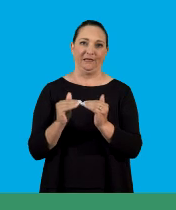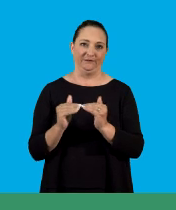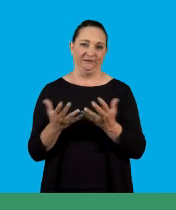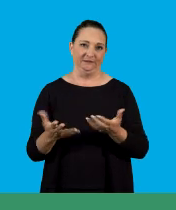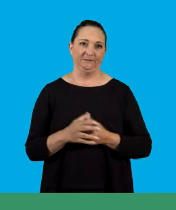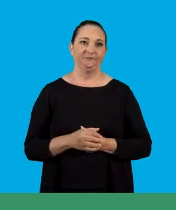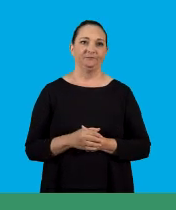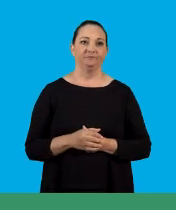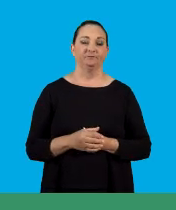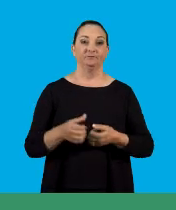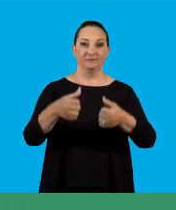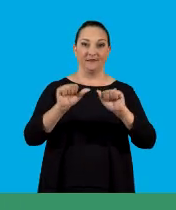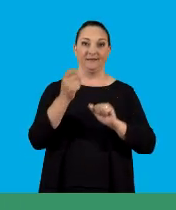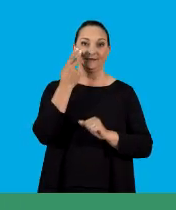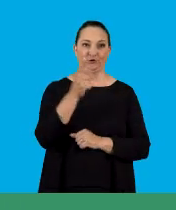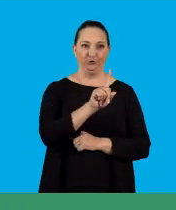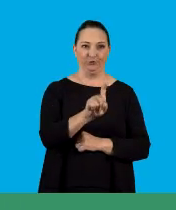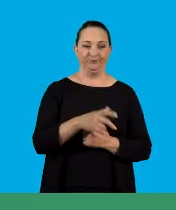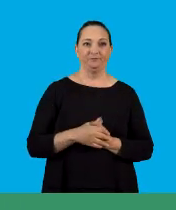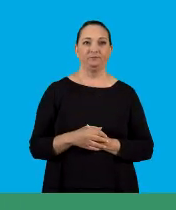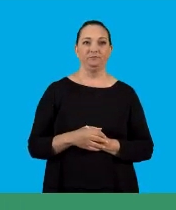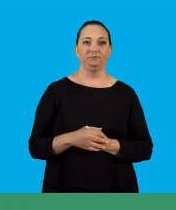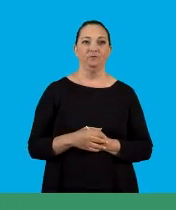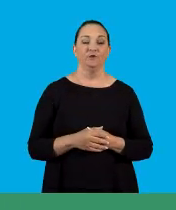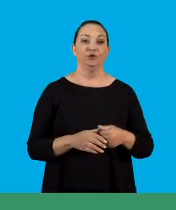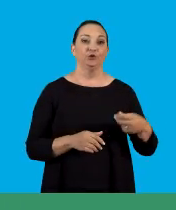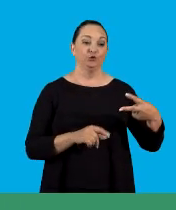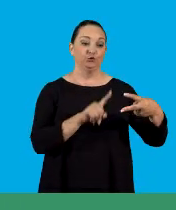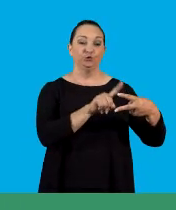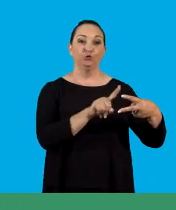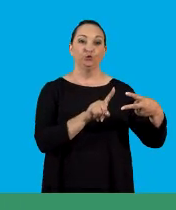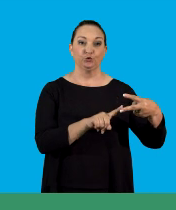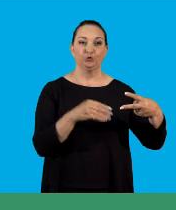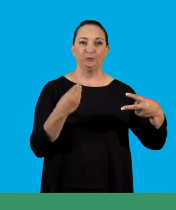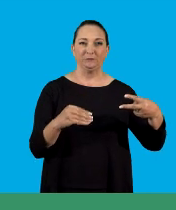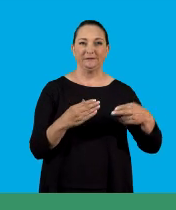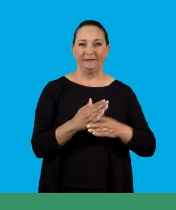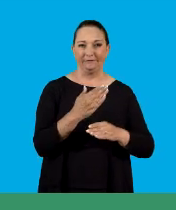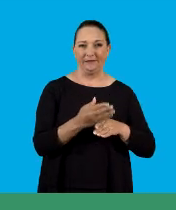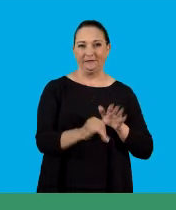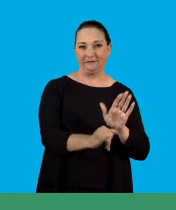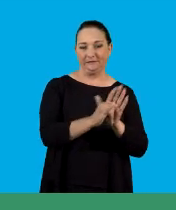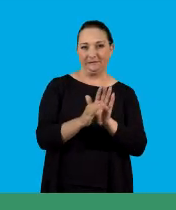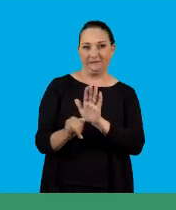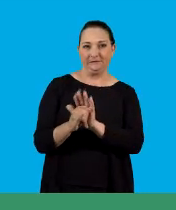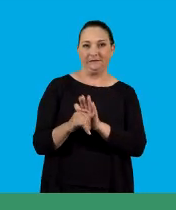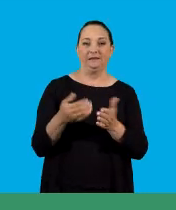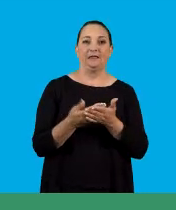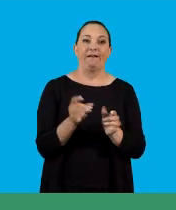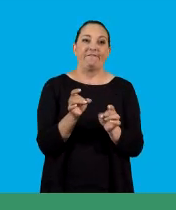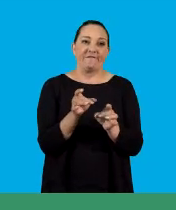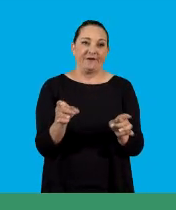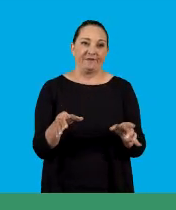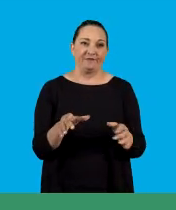our scenario over there. Let us see now the question. Identify two business functions that are